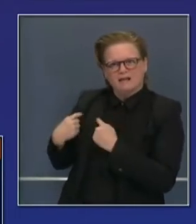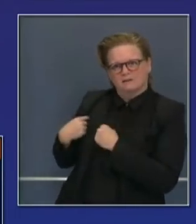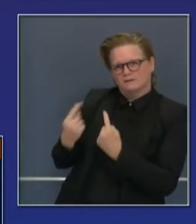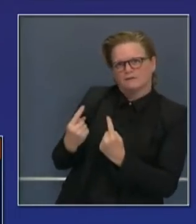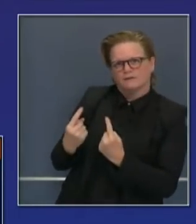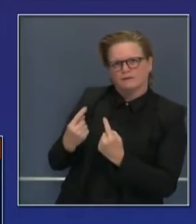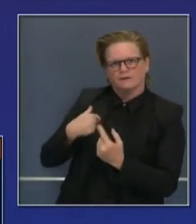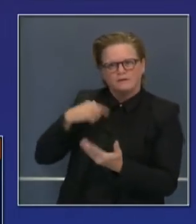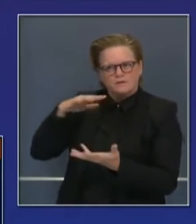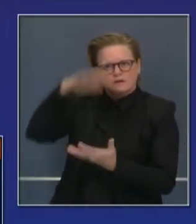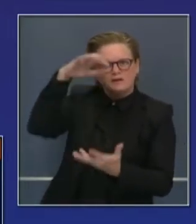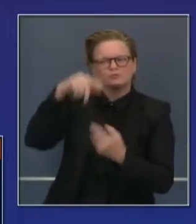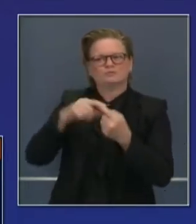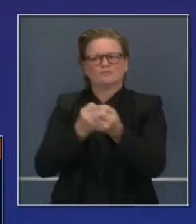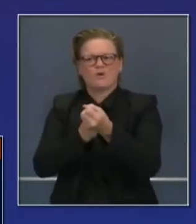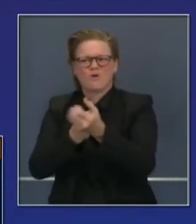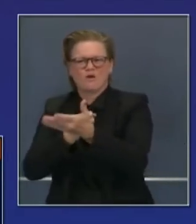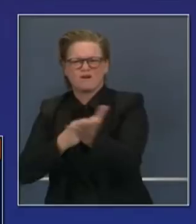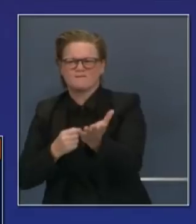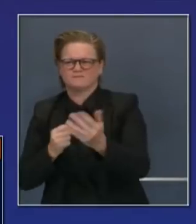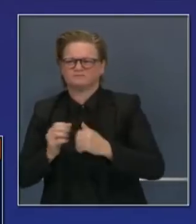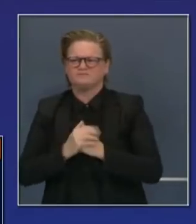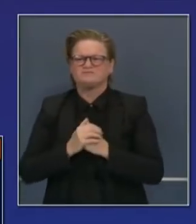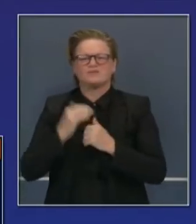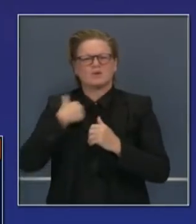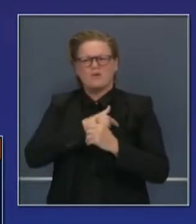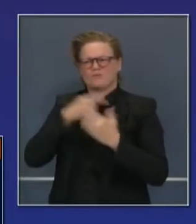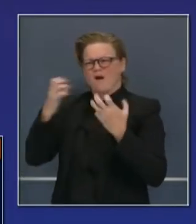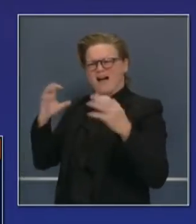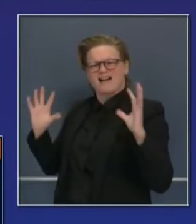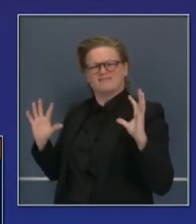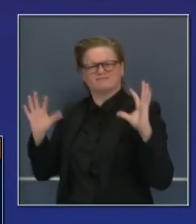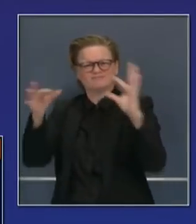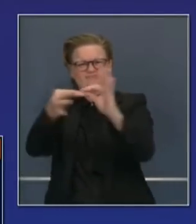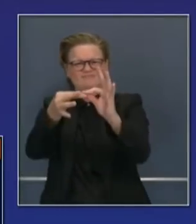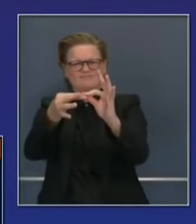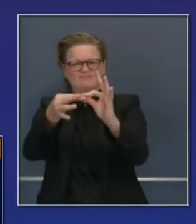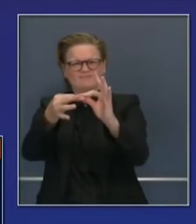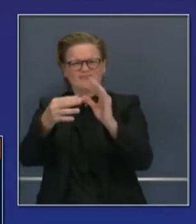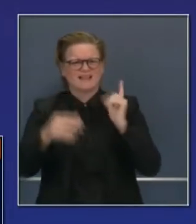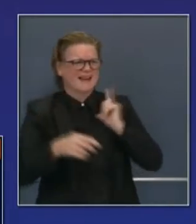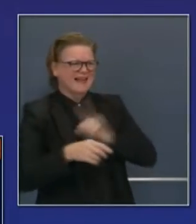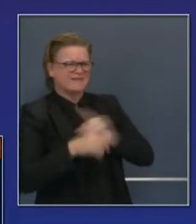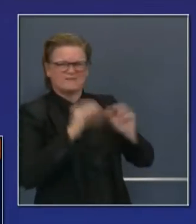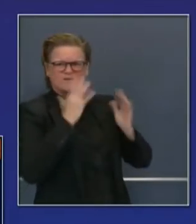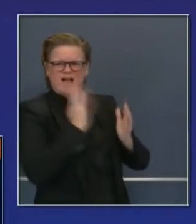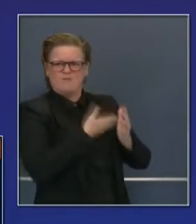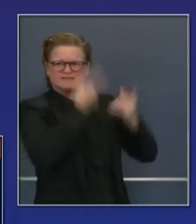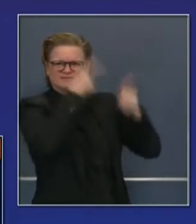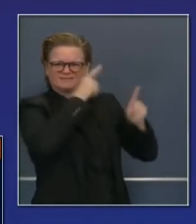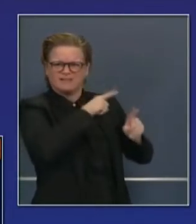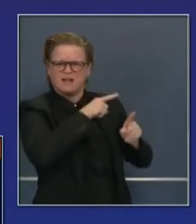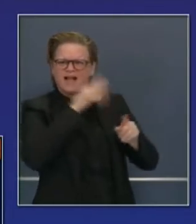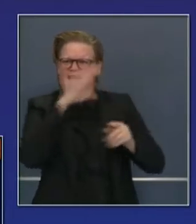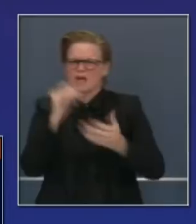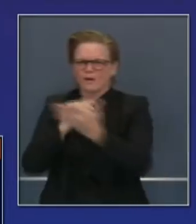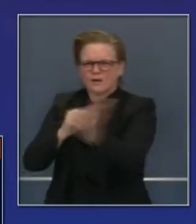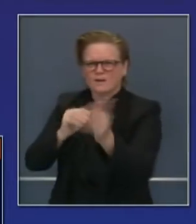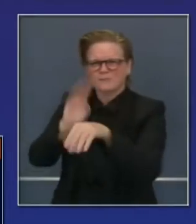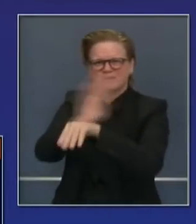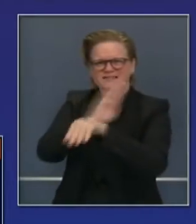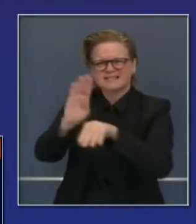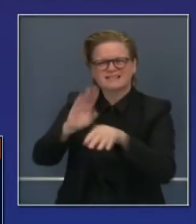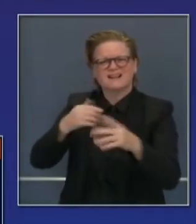to get us into January, and certainly a bridge when we see what the federal government puts together. And I'm more and more